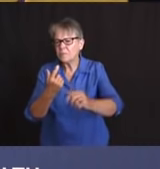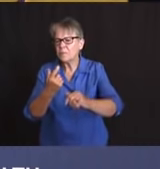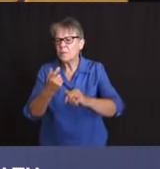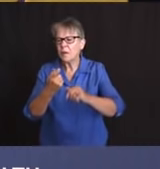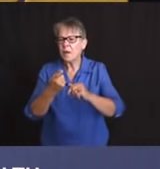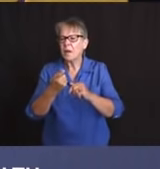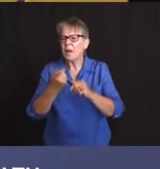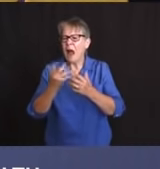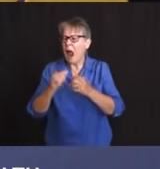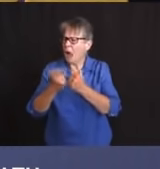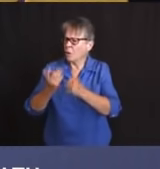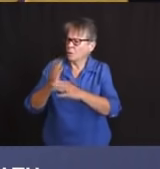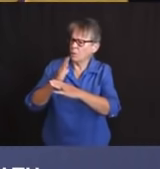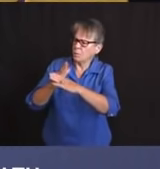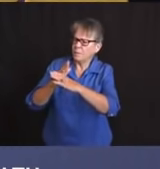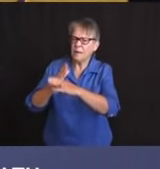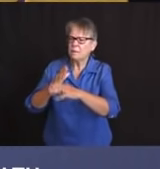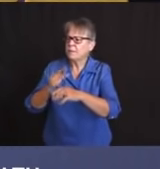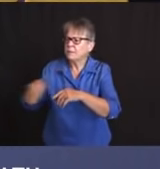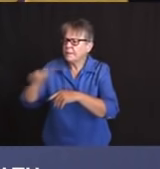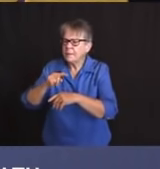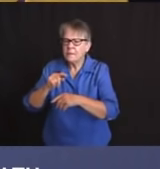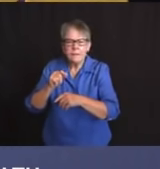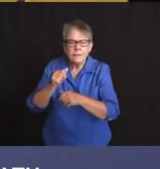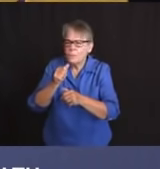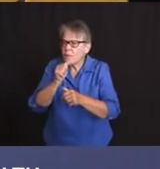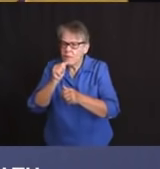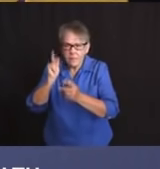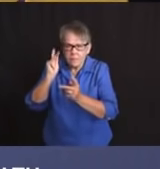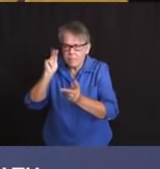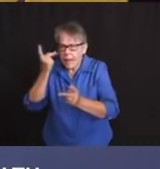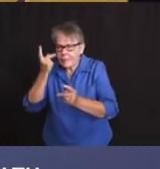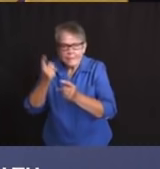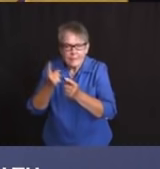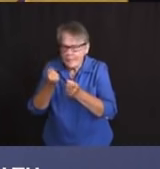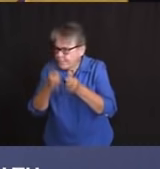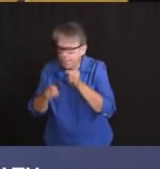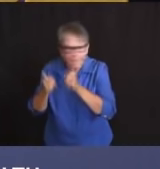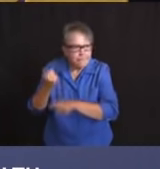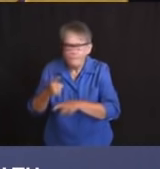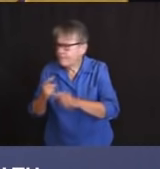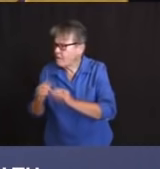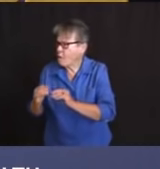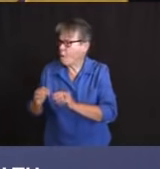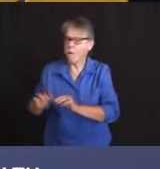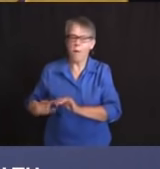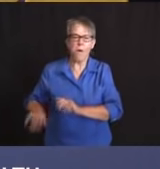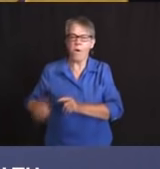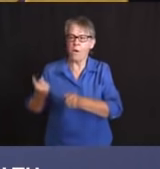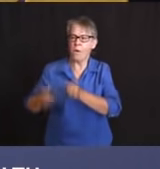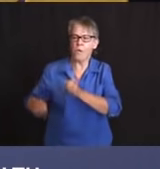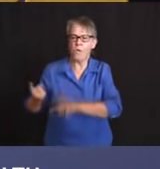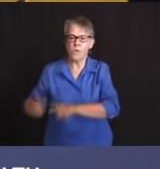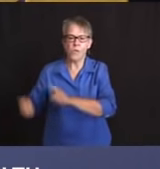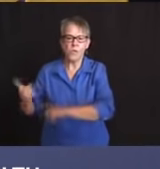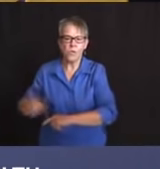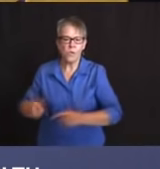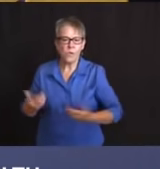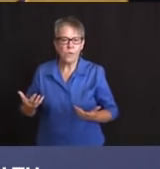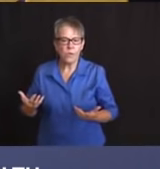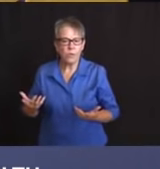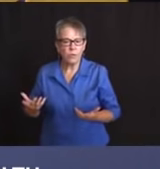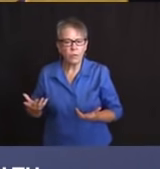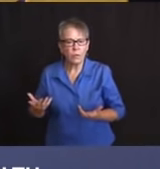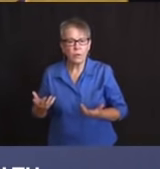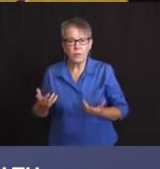sure, so should county chairs and other political players resign from county elections boards? And then what is the recourse for